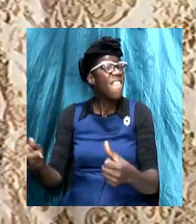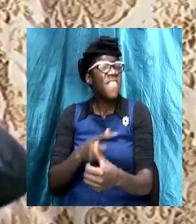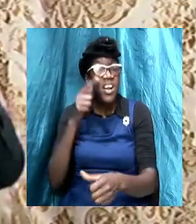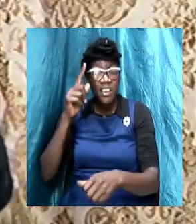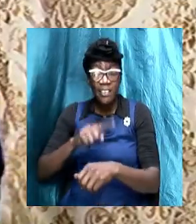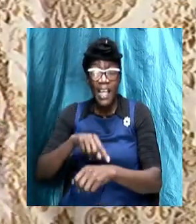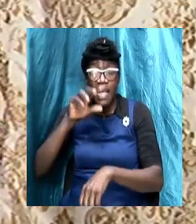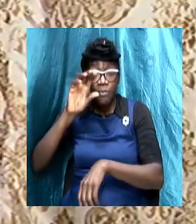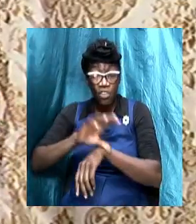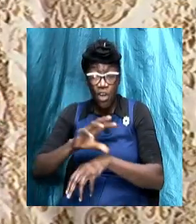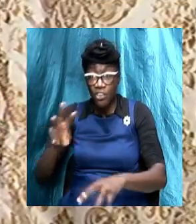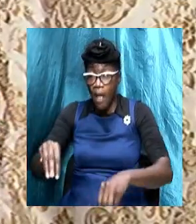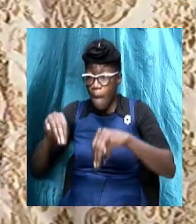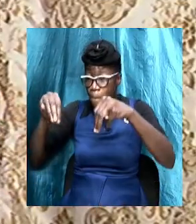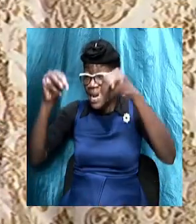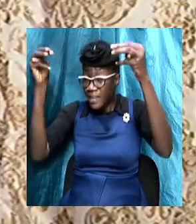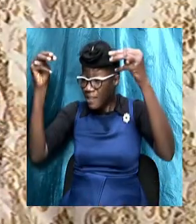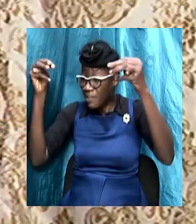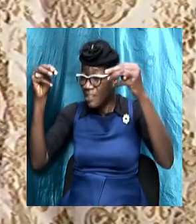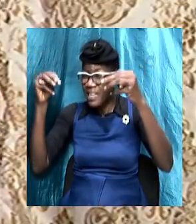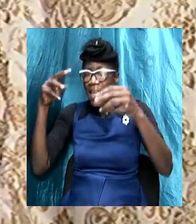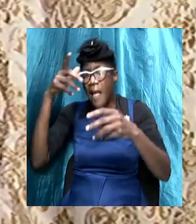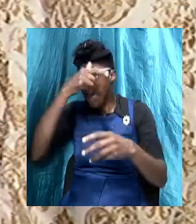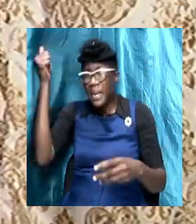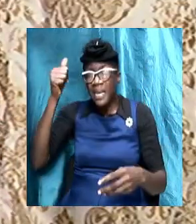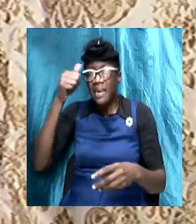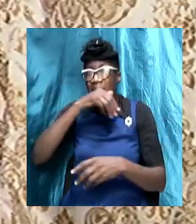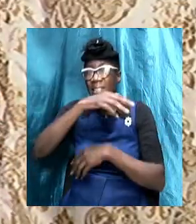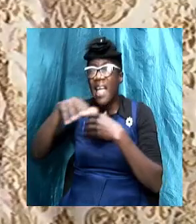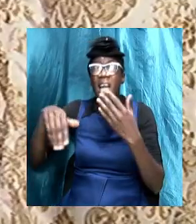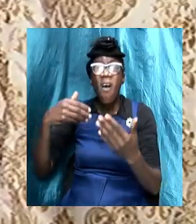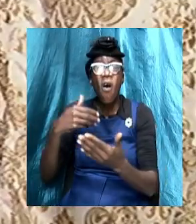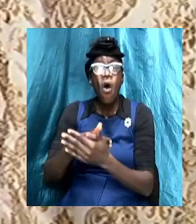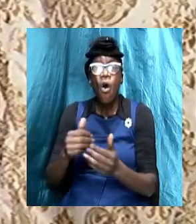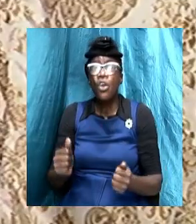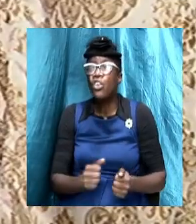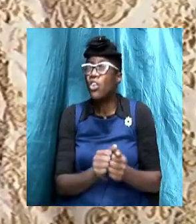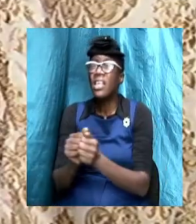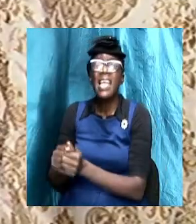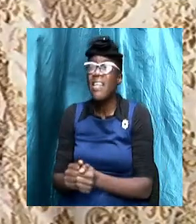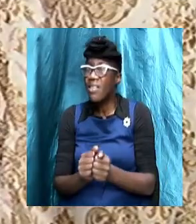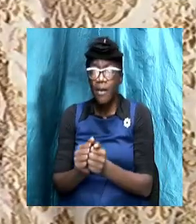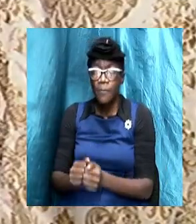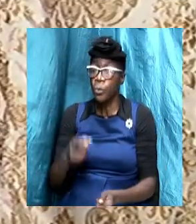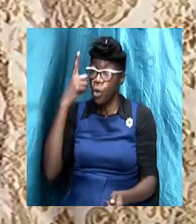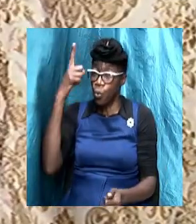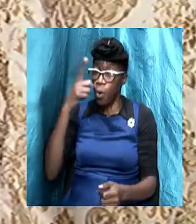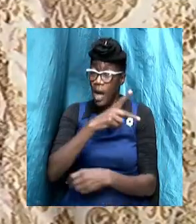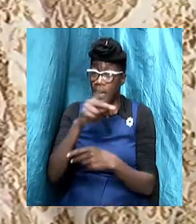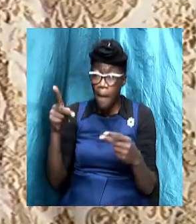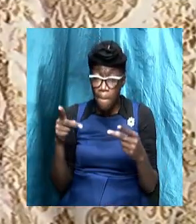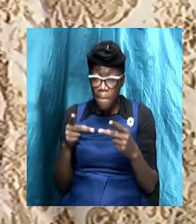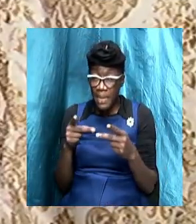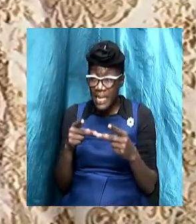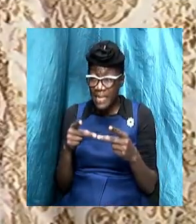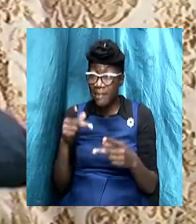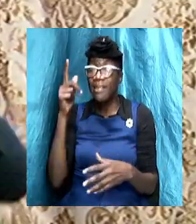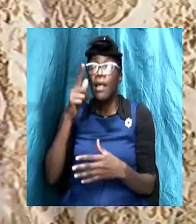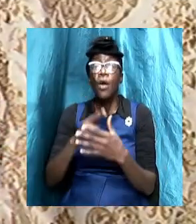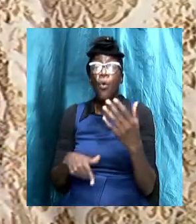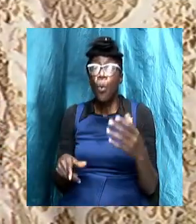glorious, and the presence of God came down, because they were all in one accord and in one place. Amen. In other words, what made